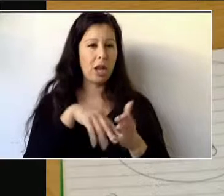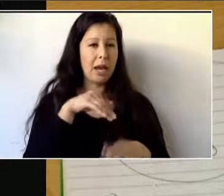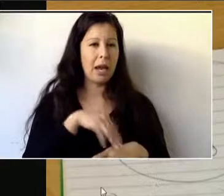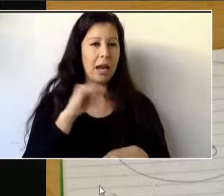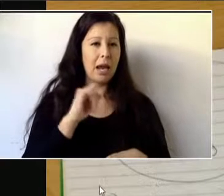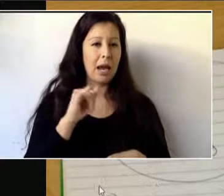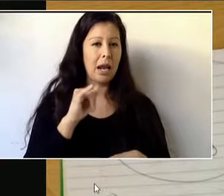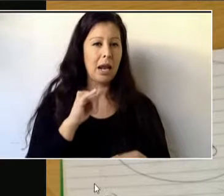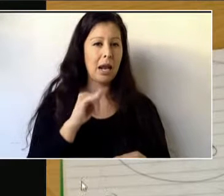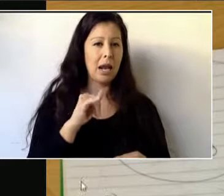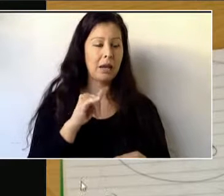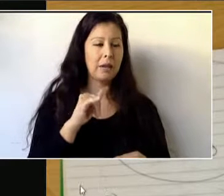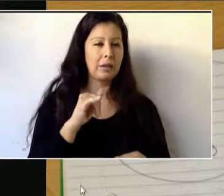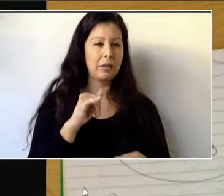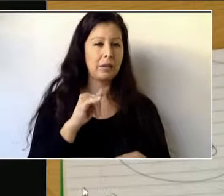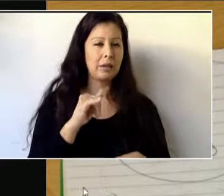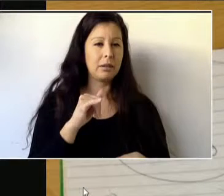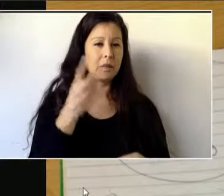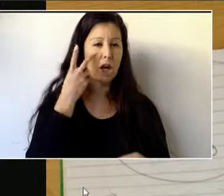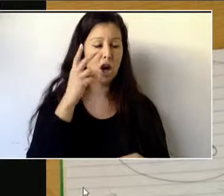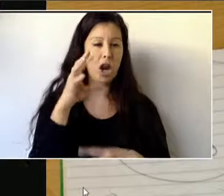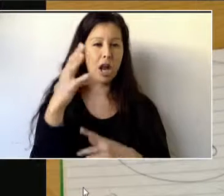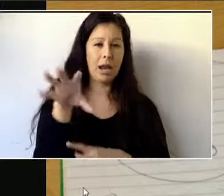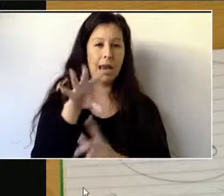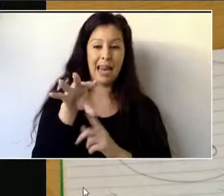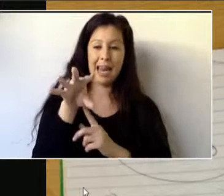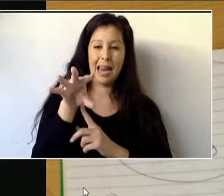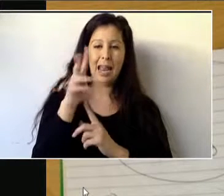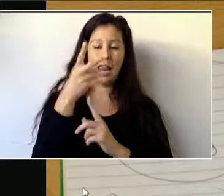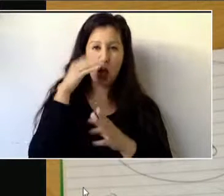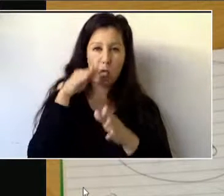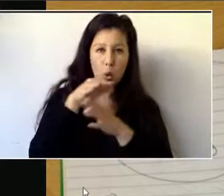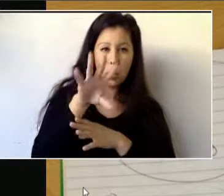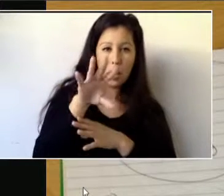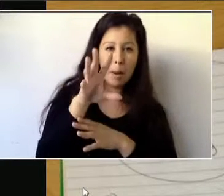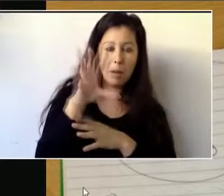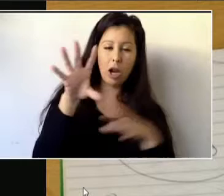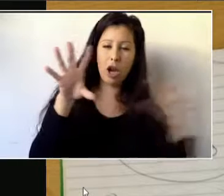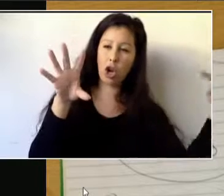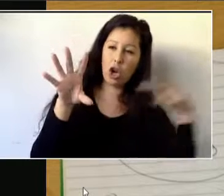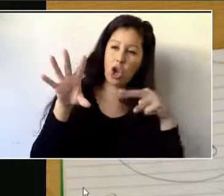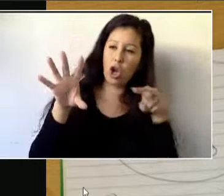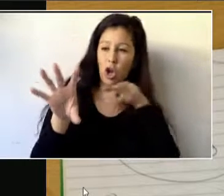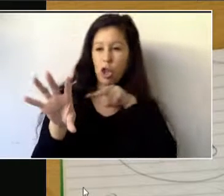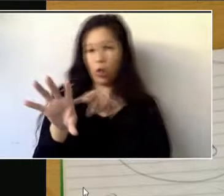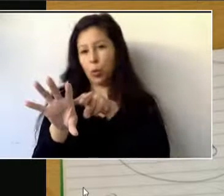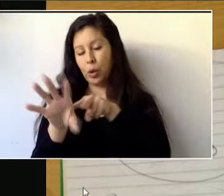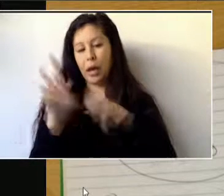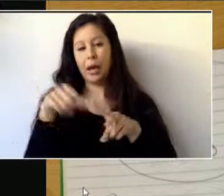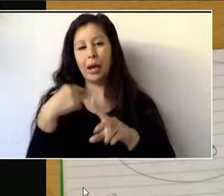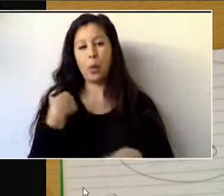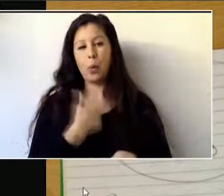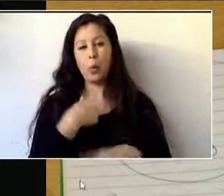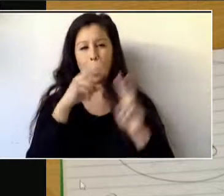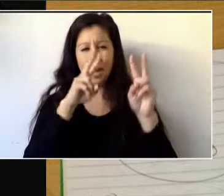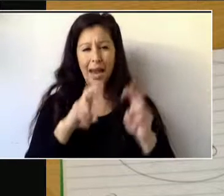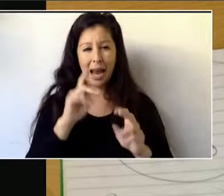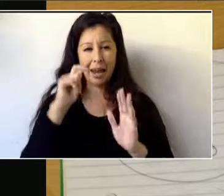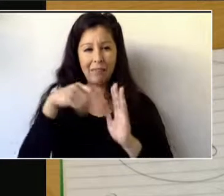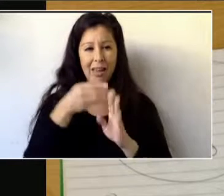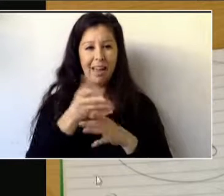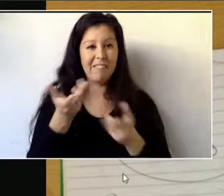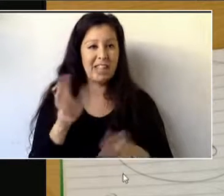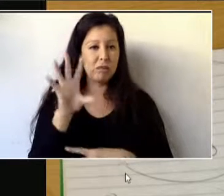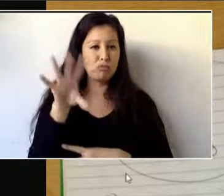like let's look at the camera now. Let's look through the camera. And then we analyze the footage afterwards to